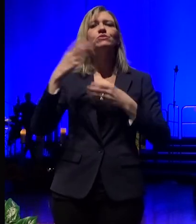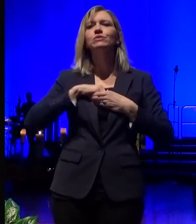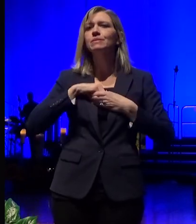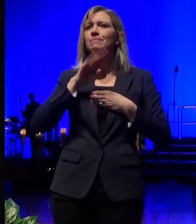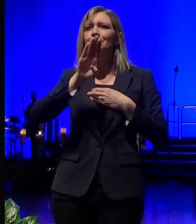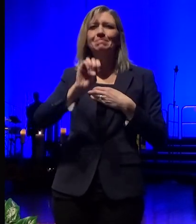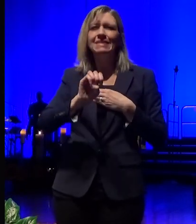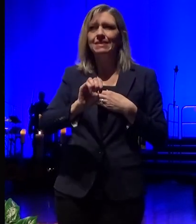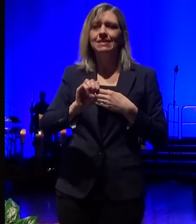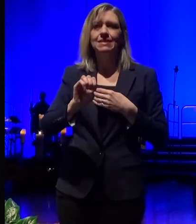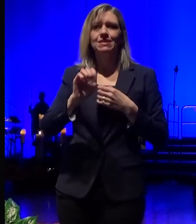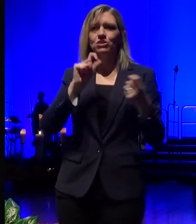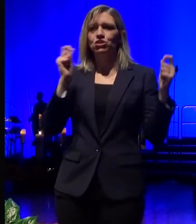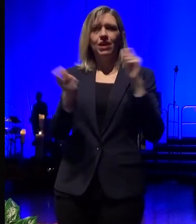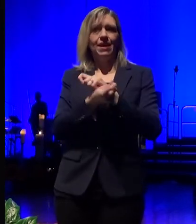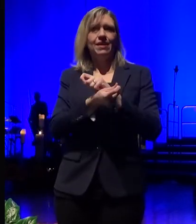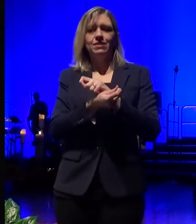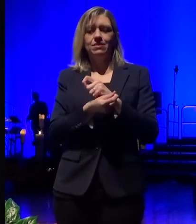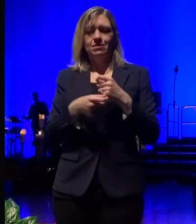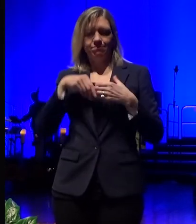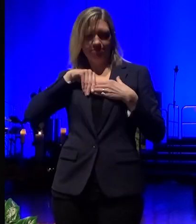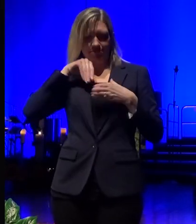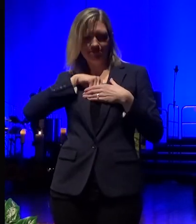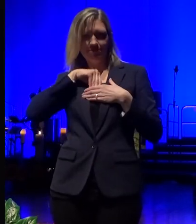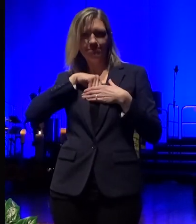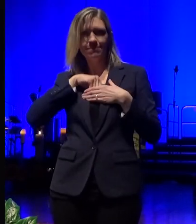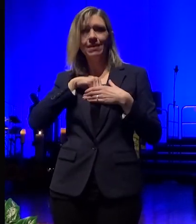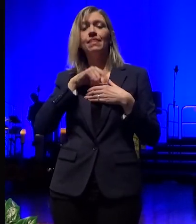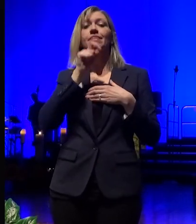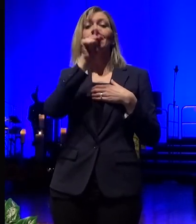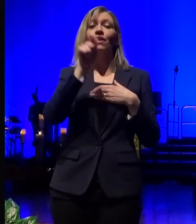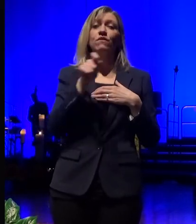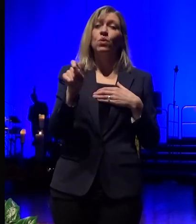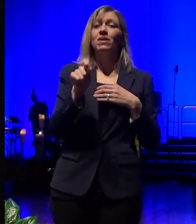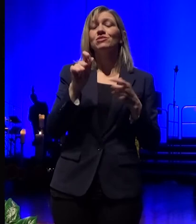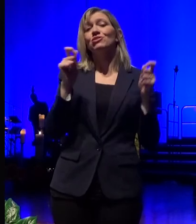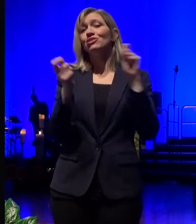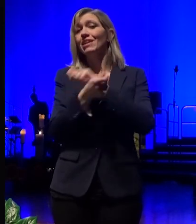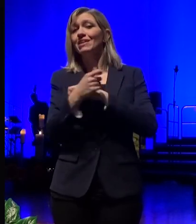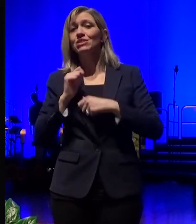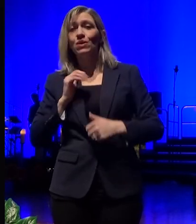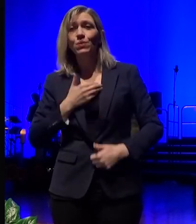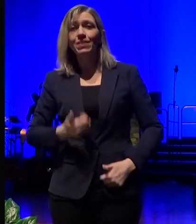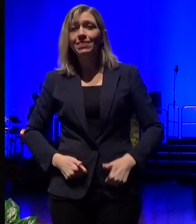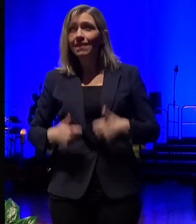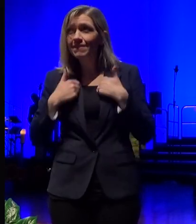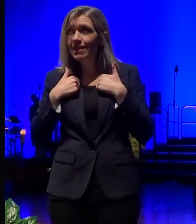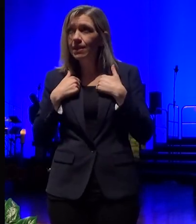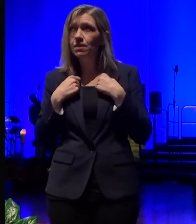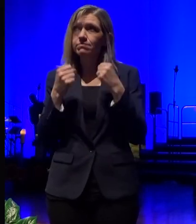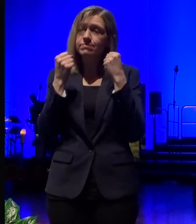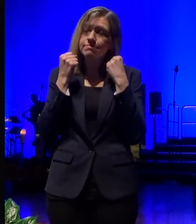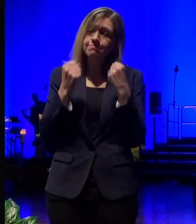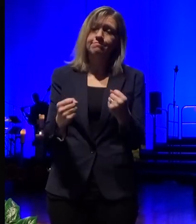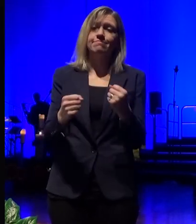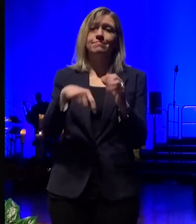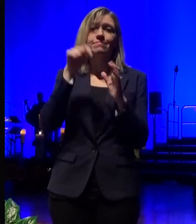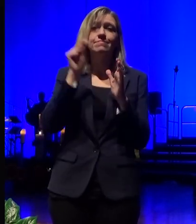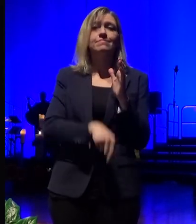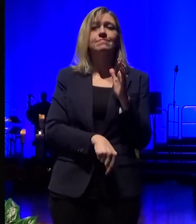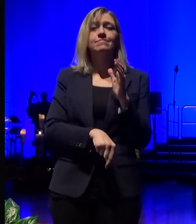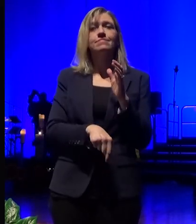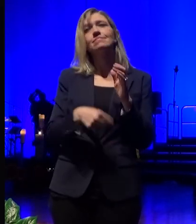it, to change what we embody and therefore change our living profoundly and